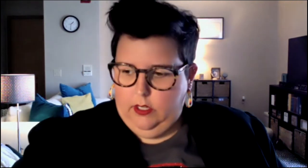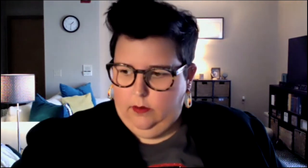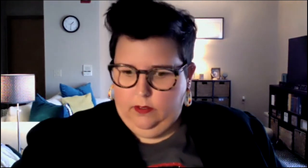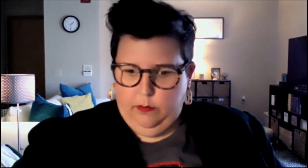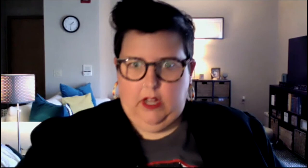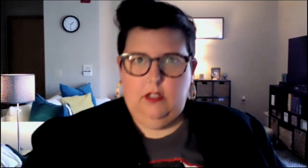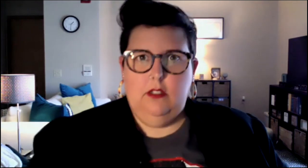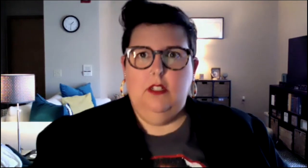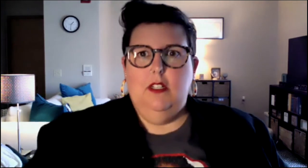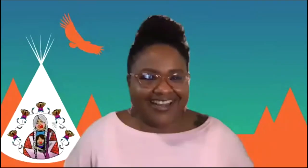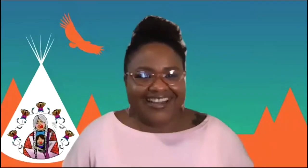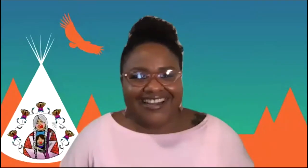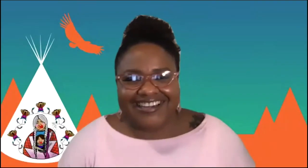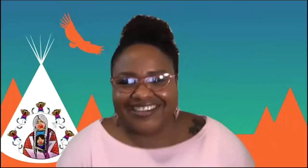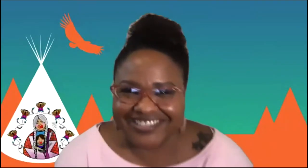it and I feel bad.